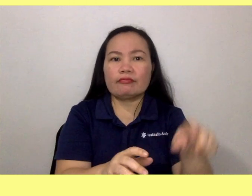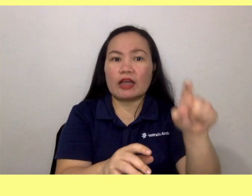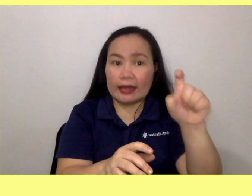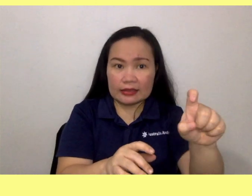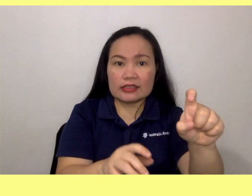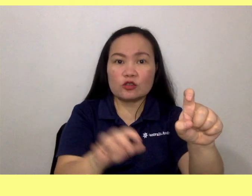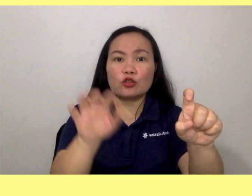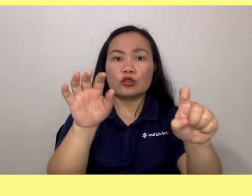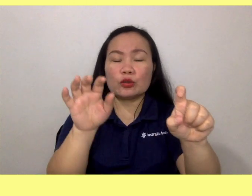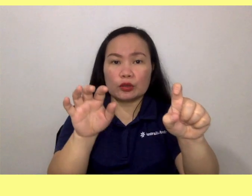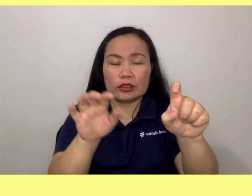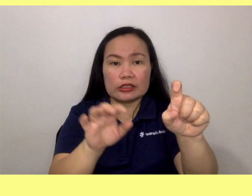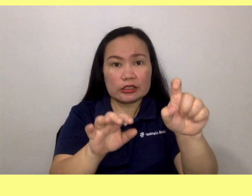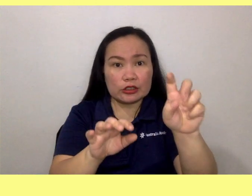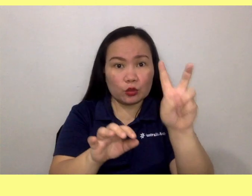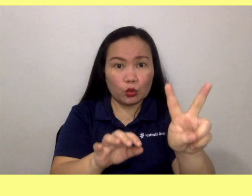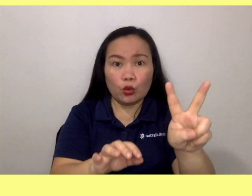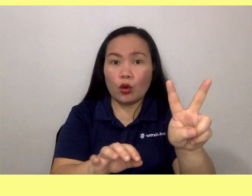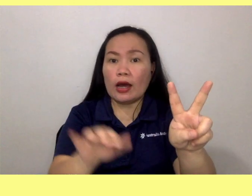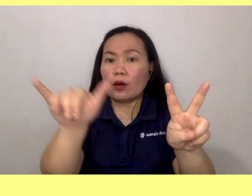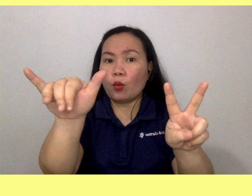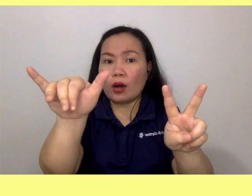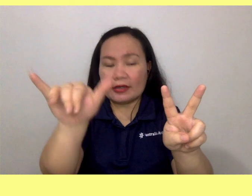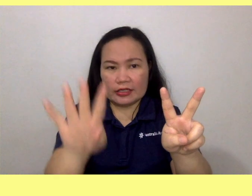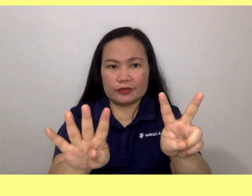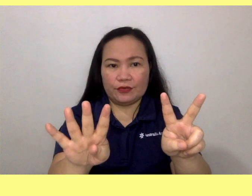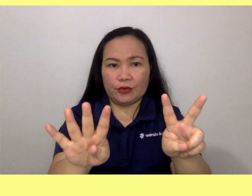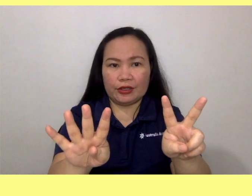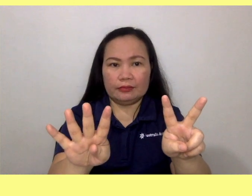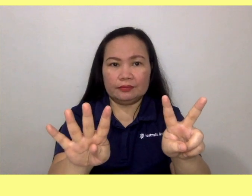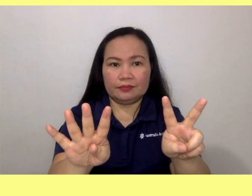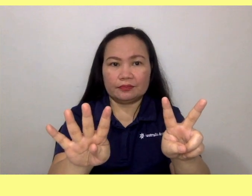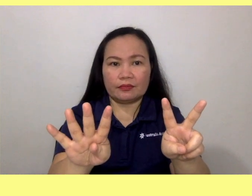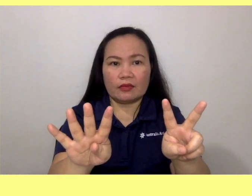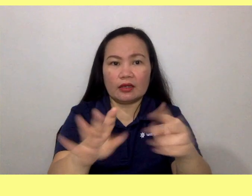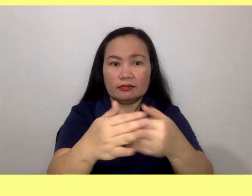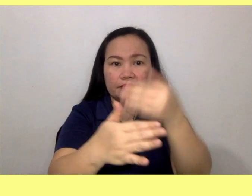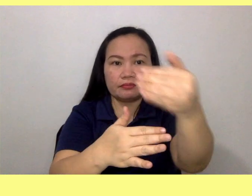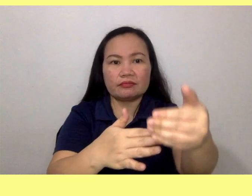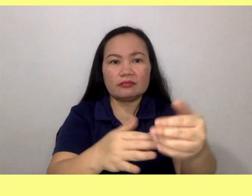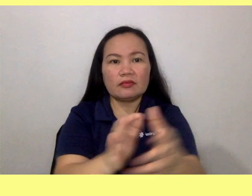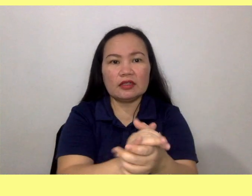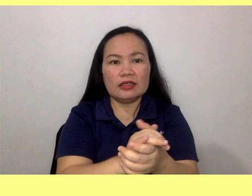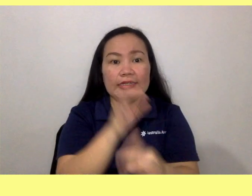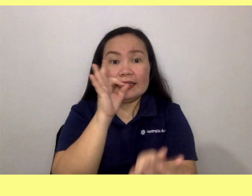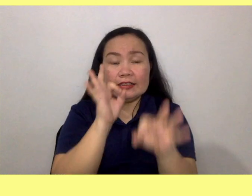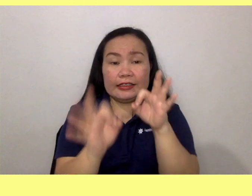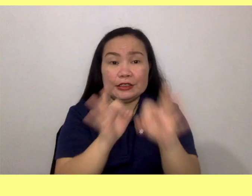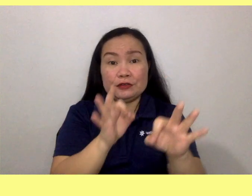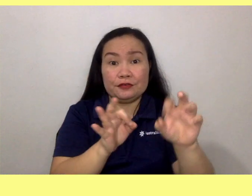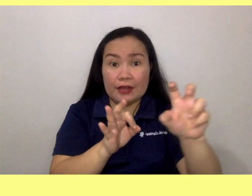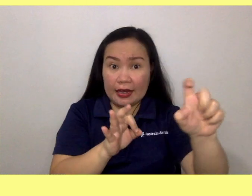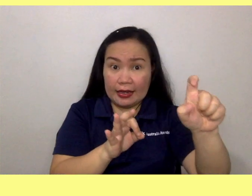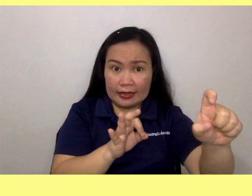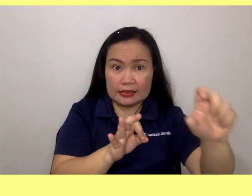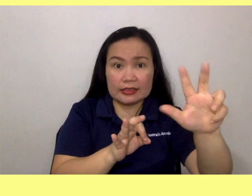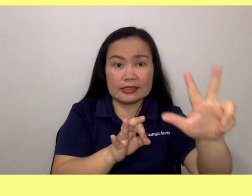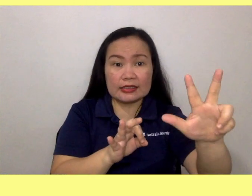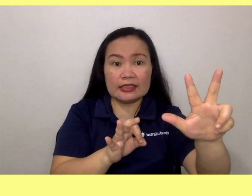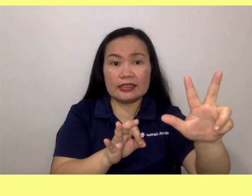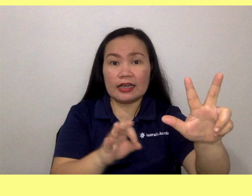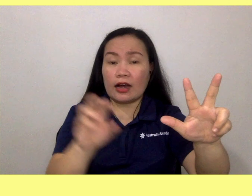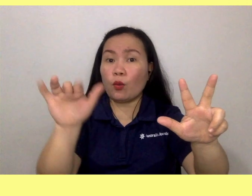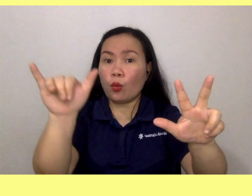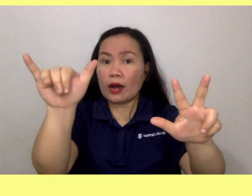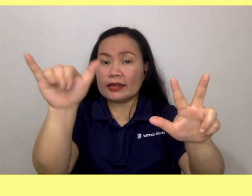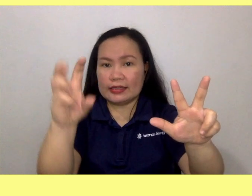4. Okay, dito siya. So, next naman, ito naman, kapag ang x natin